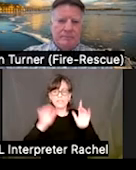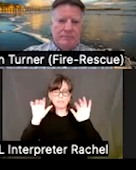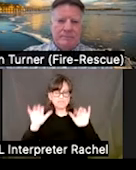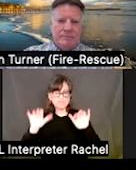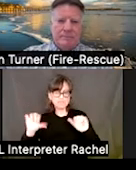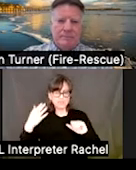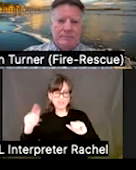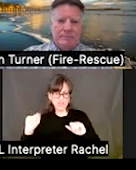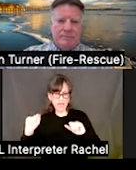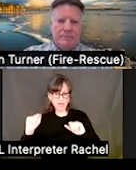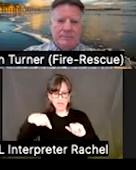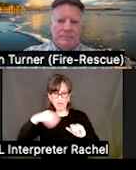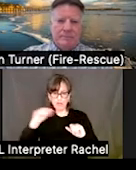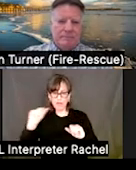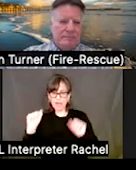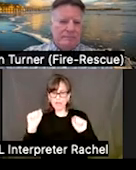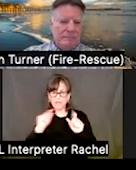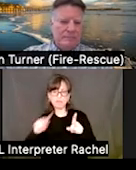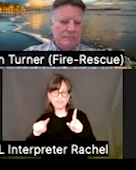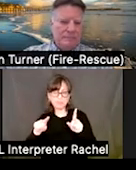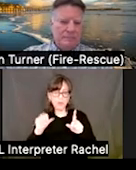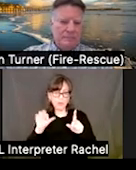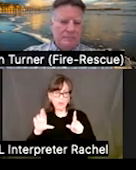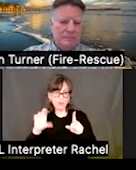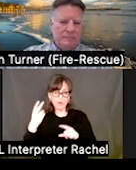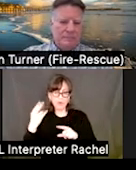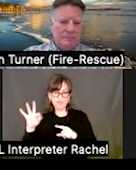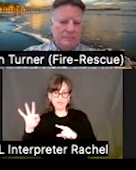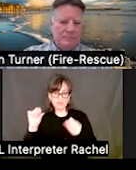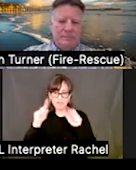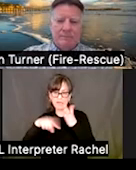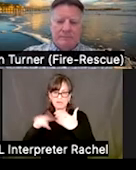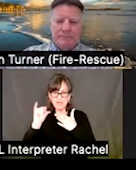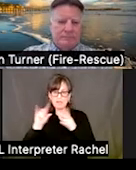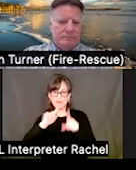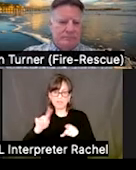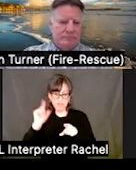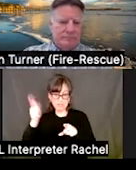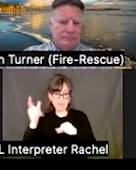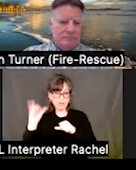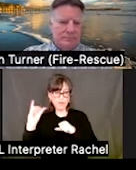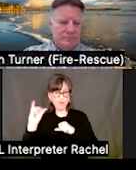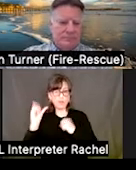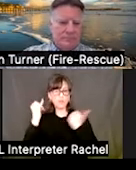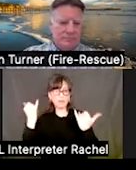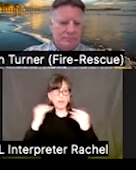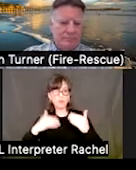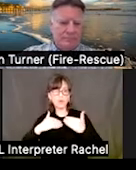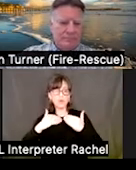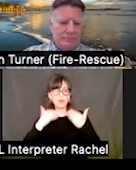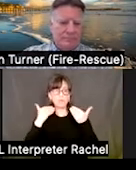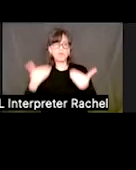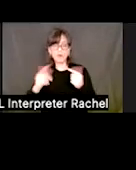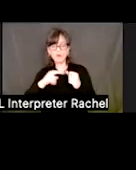can respond to them, or perhaps Chief, you can type a response as well. We'll go ahead and move on to our next